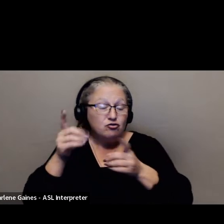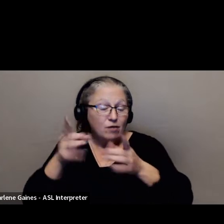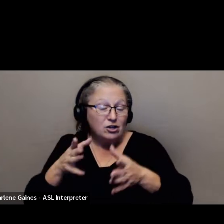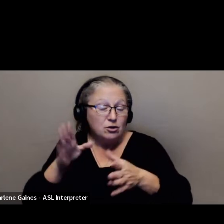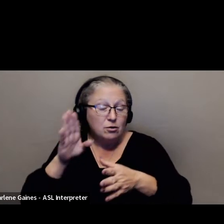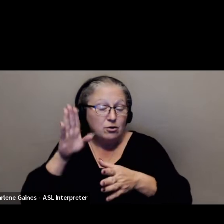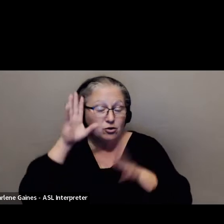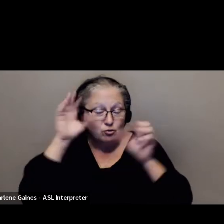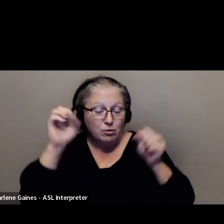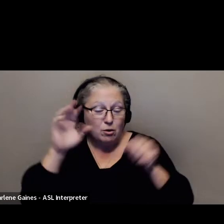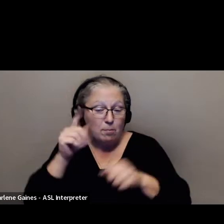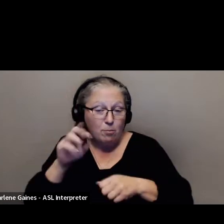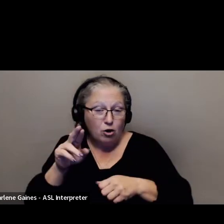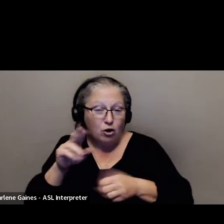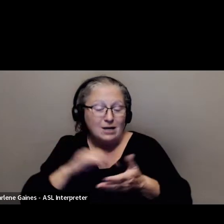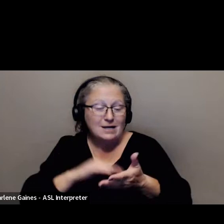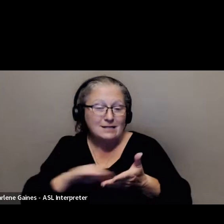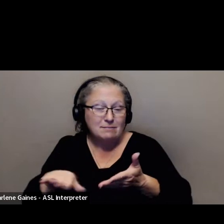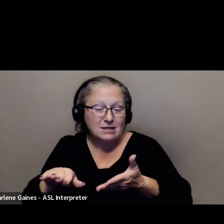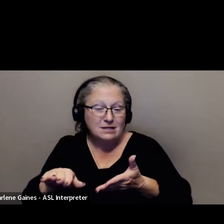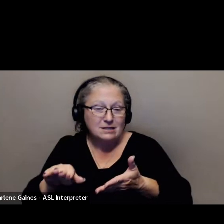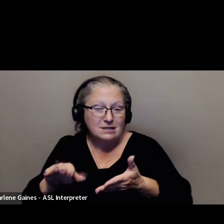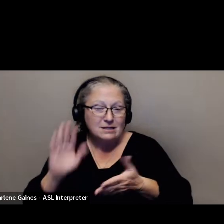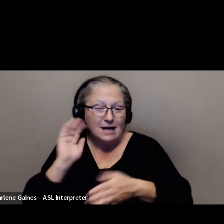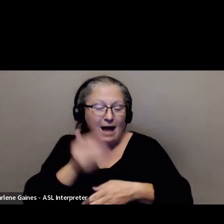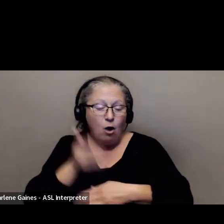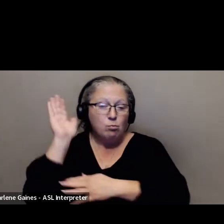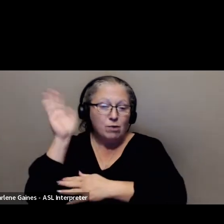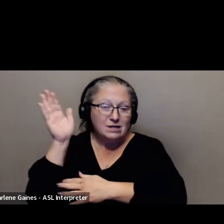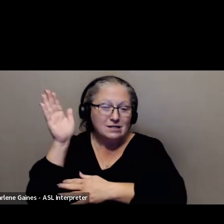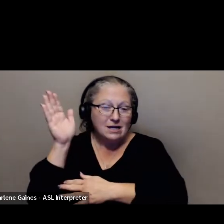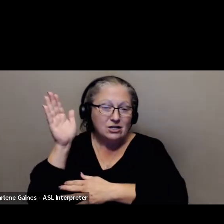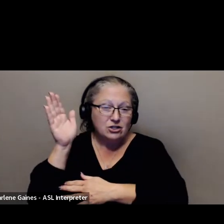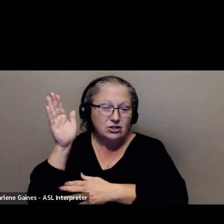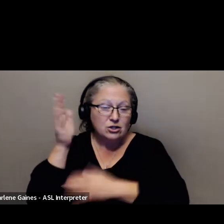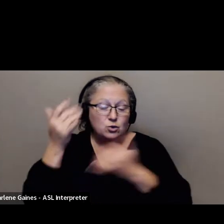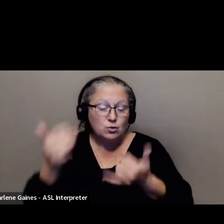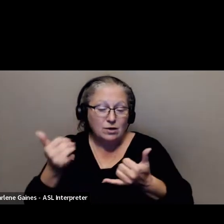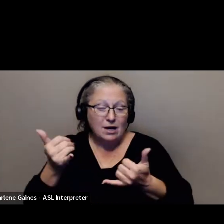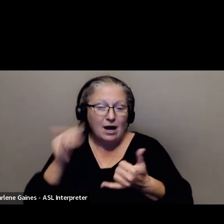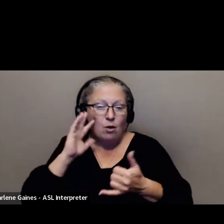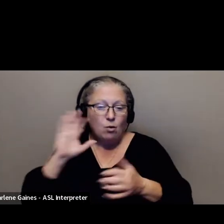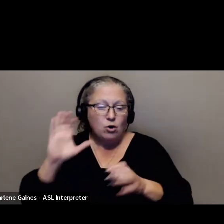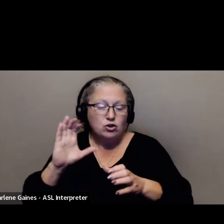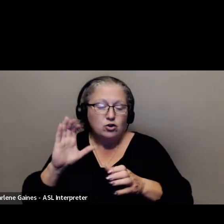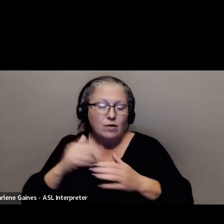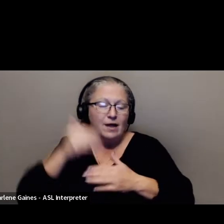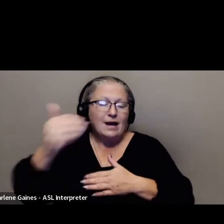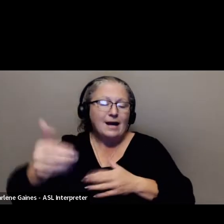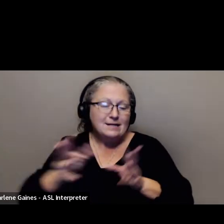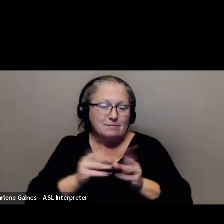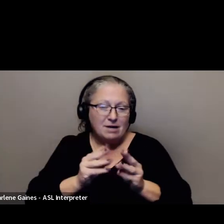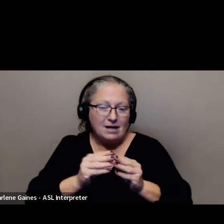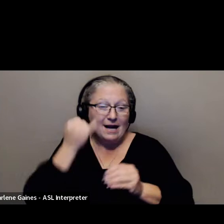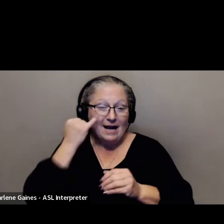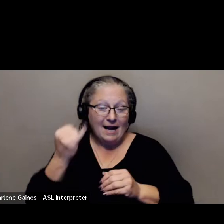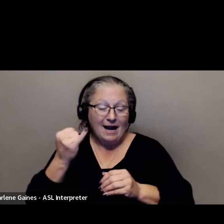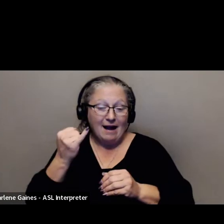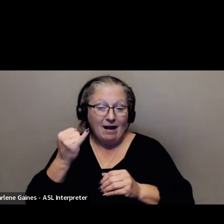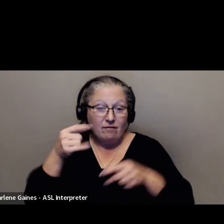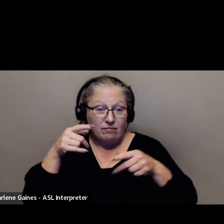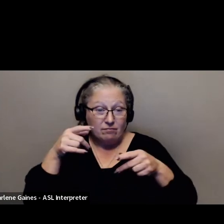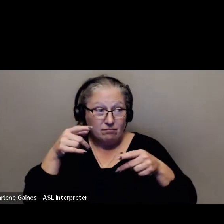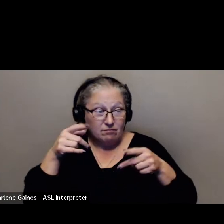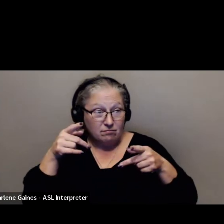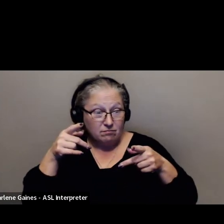to dismiss our presentation today or spotlight today and have that redone at the next meeting. If there's a consensus on